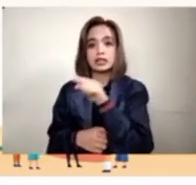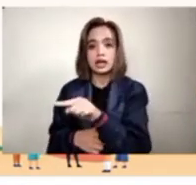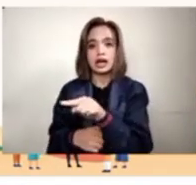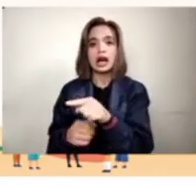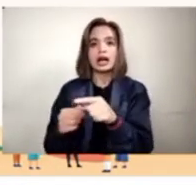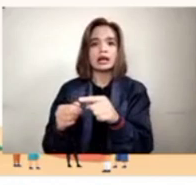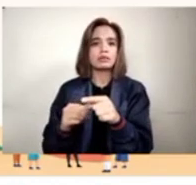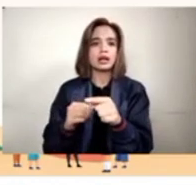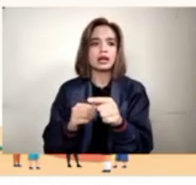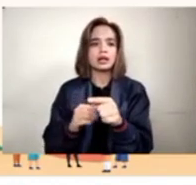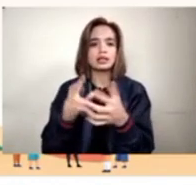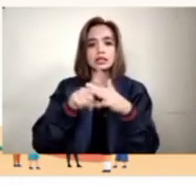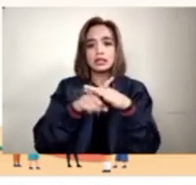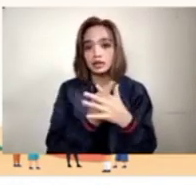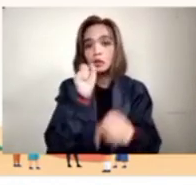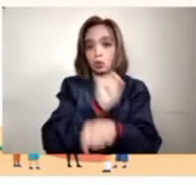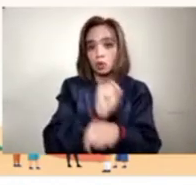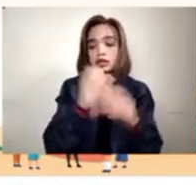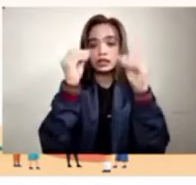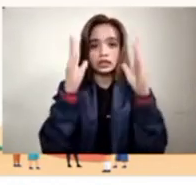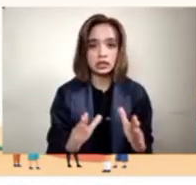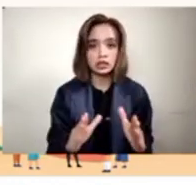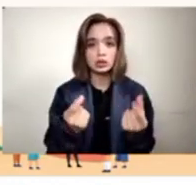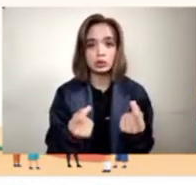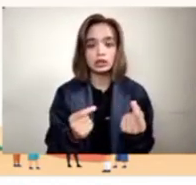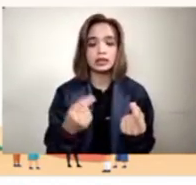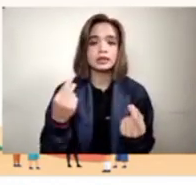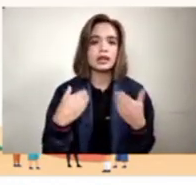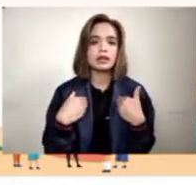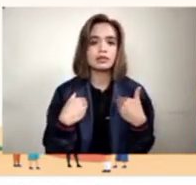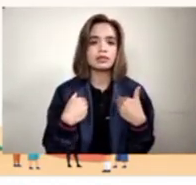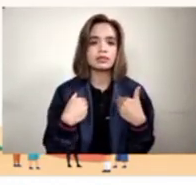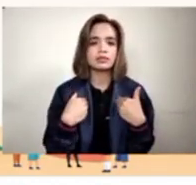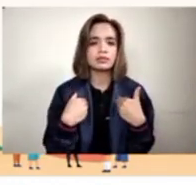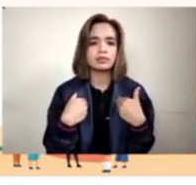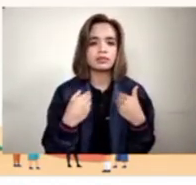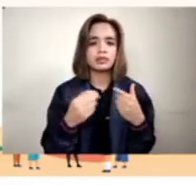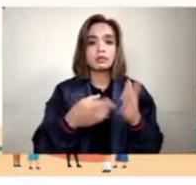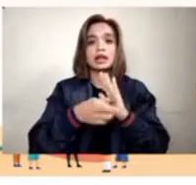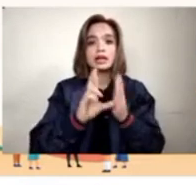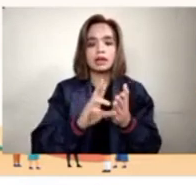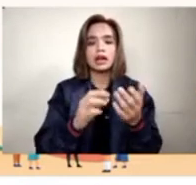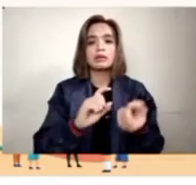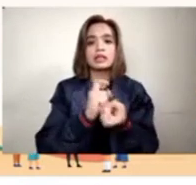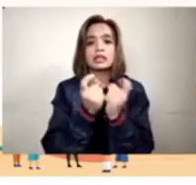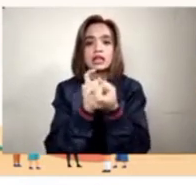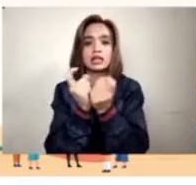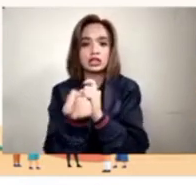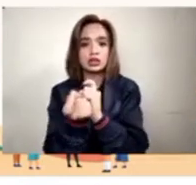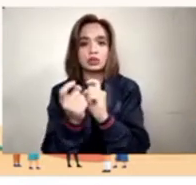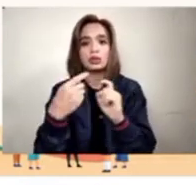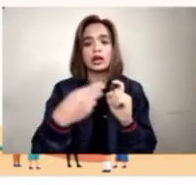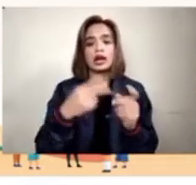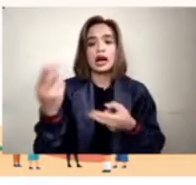Upon entry to the teaching profession, our selection and hiring policy in DepEd is currently